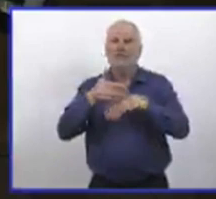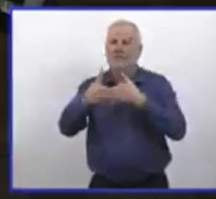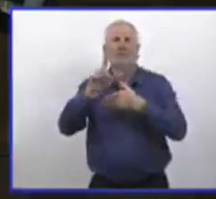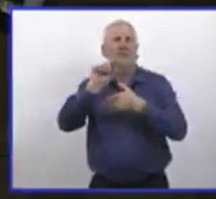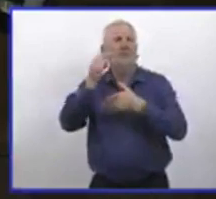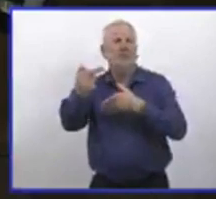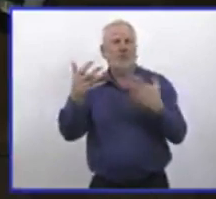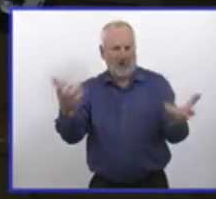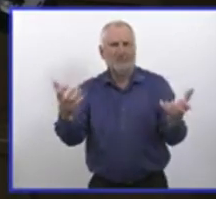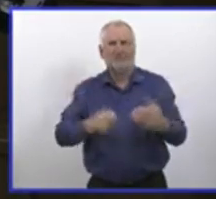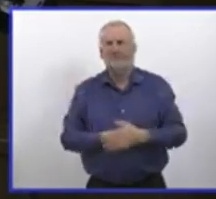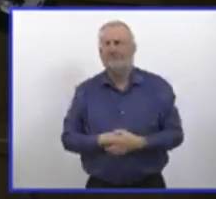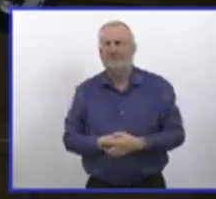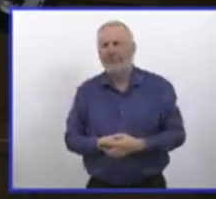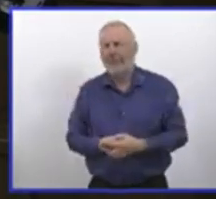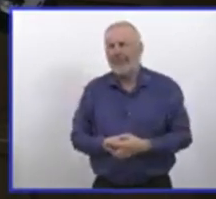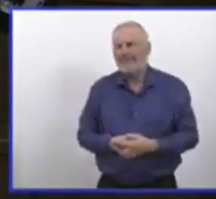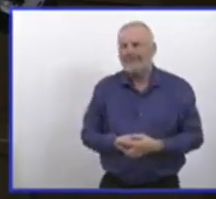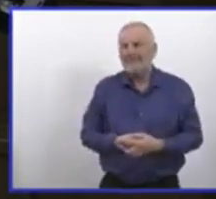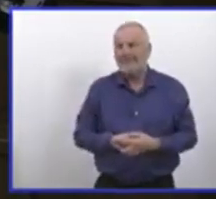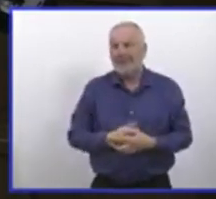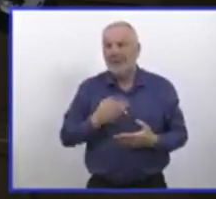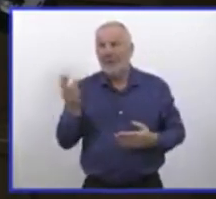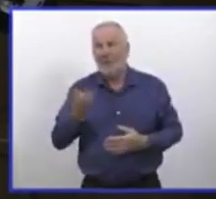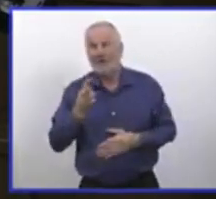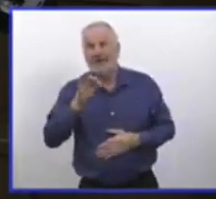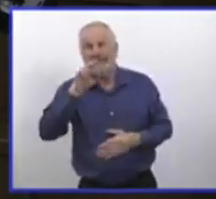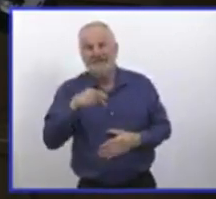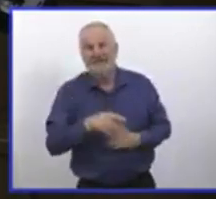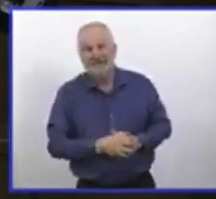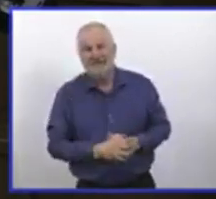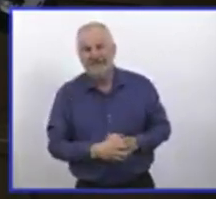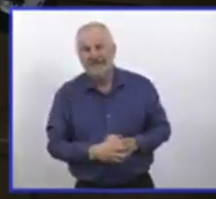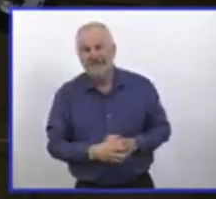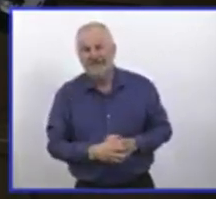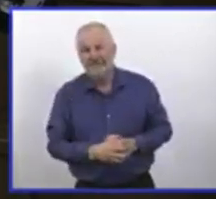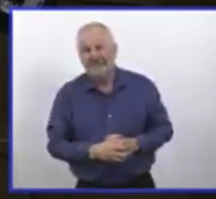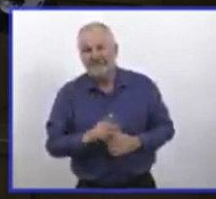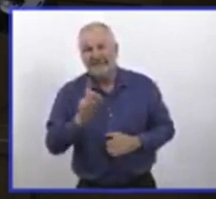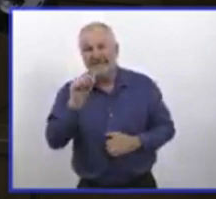Thank you. From the Winnipeg Free Press, Danielle.